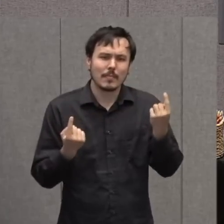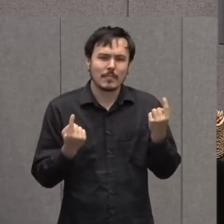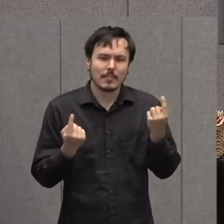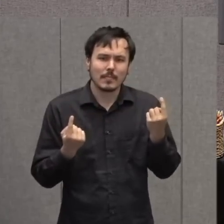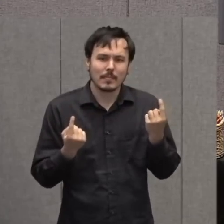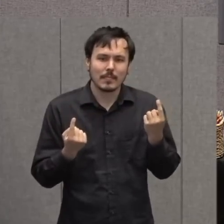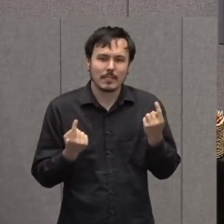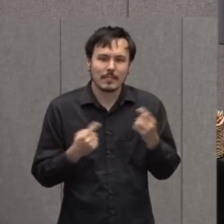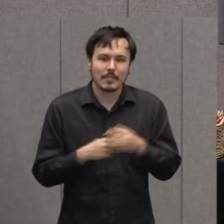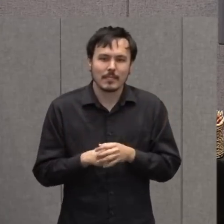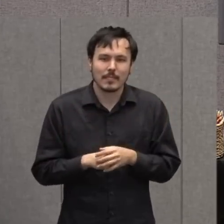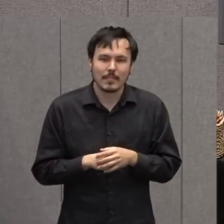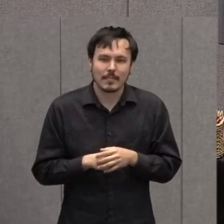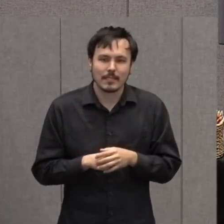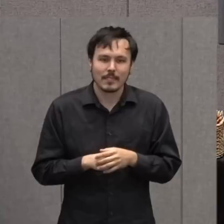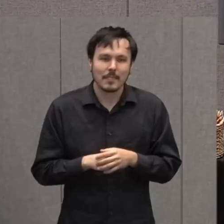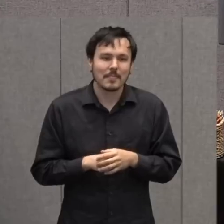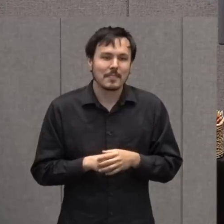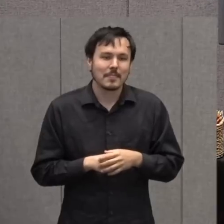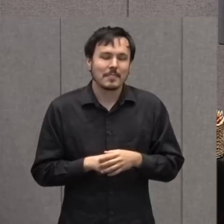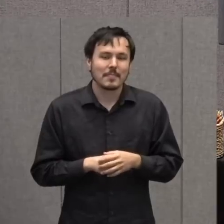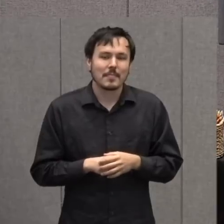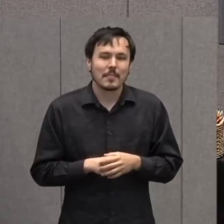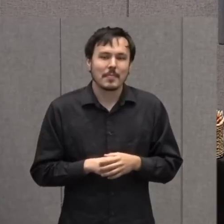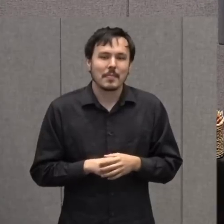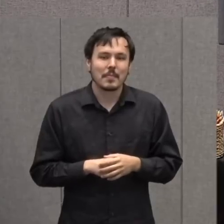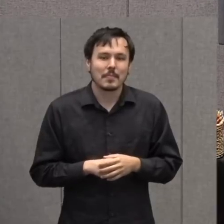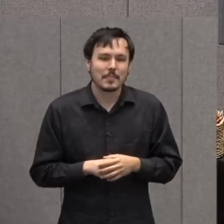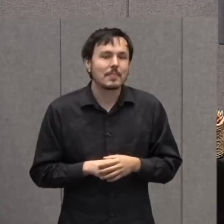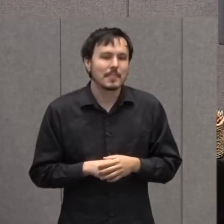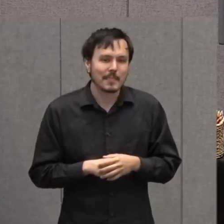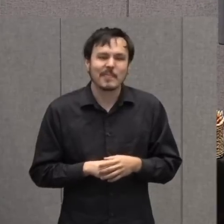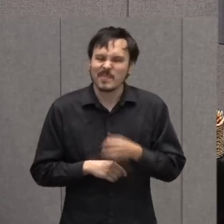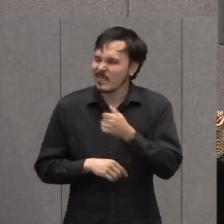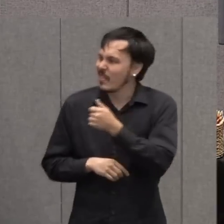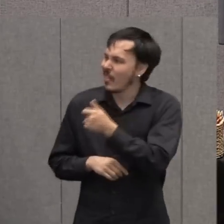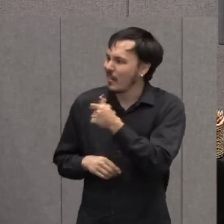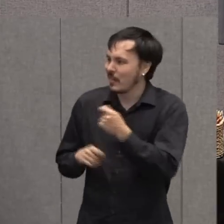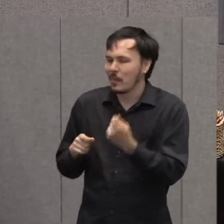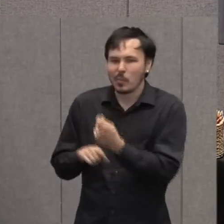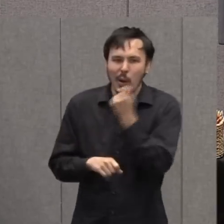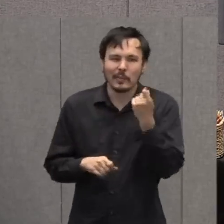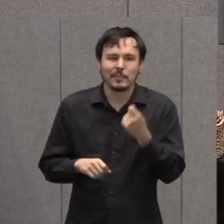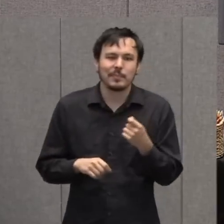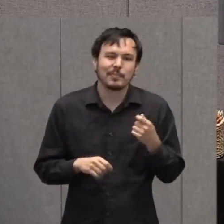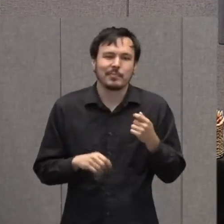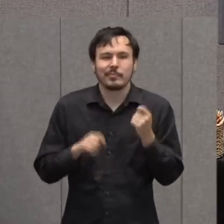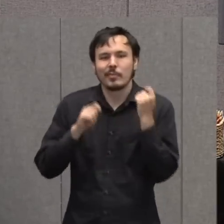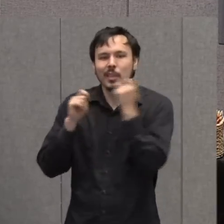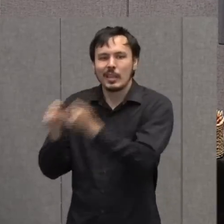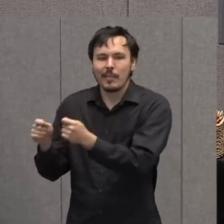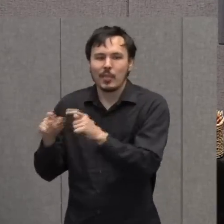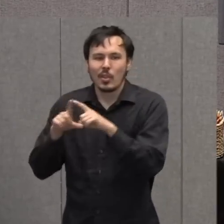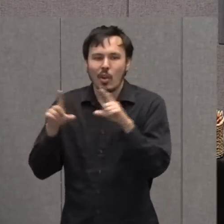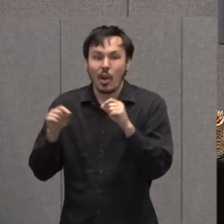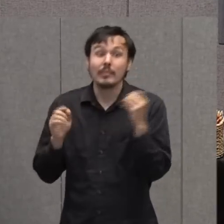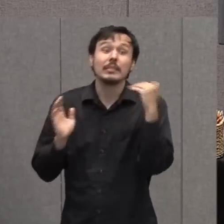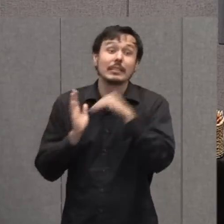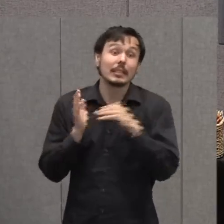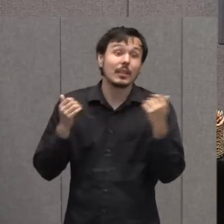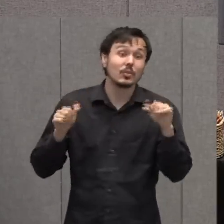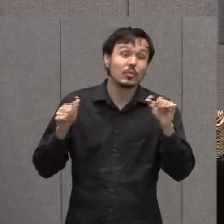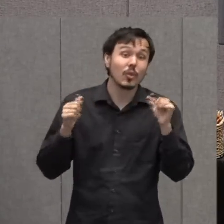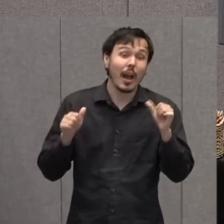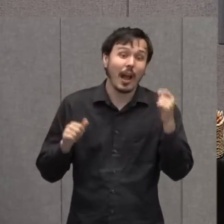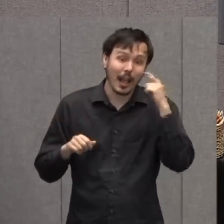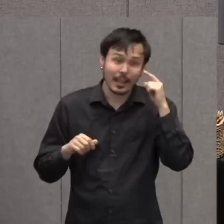eat hers. So I got all of those So she got all cards. those cards, okay. All right, and okay, then you go again. Let's try it again. Let's see. I feel like I